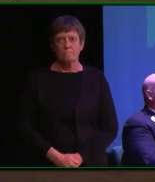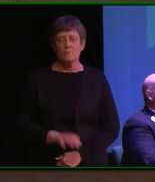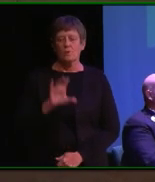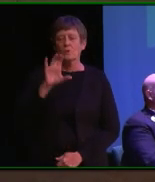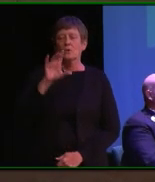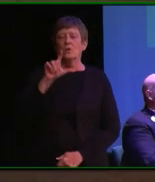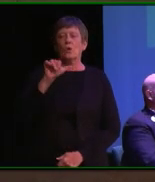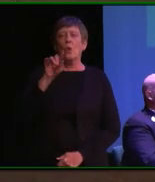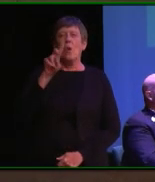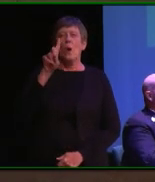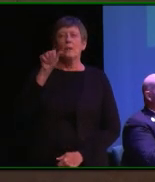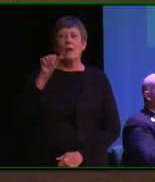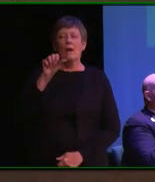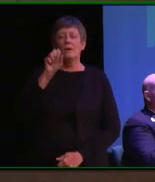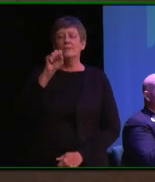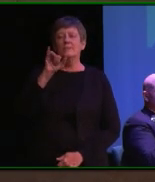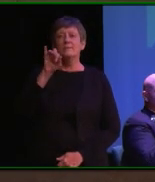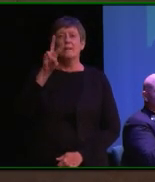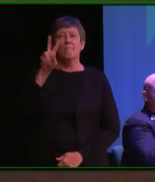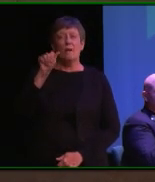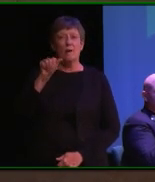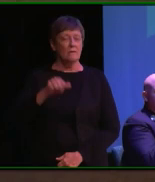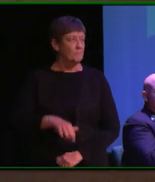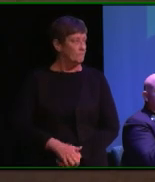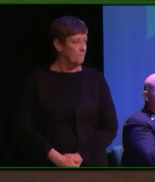Flavia Silva.